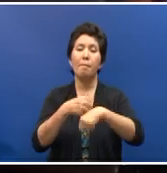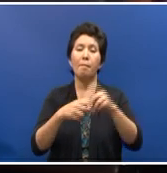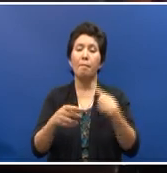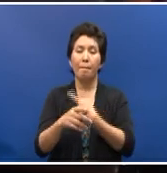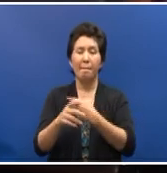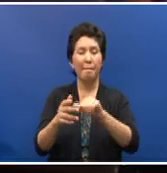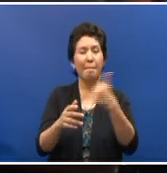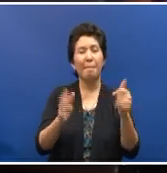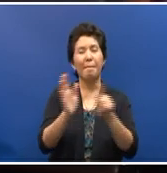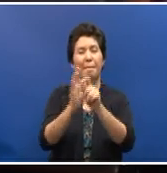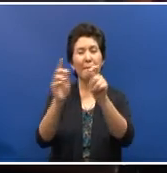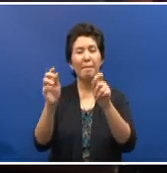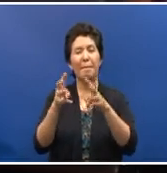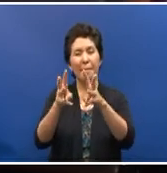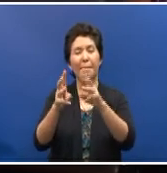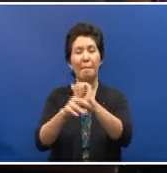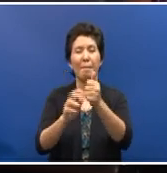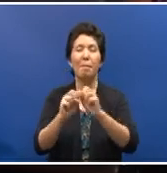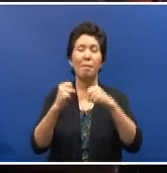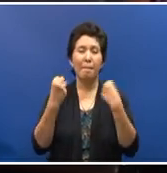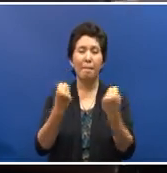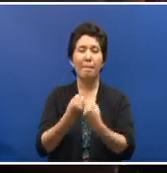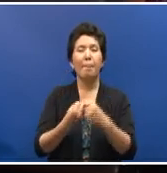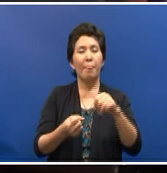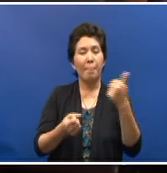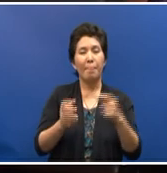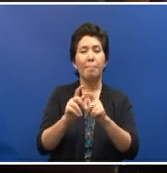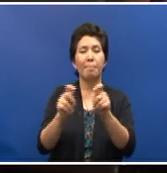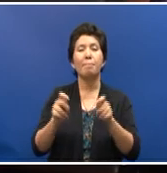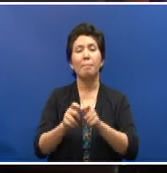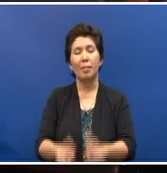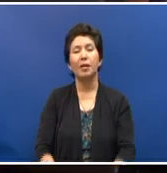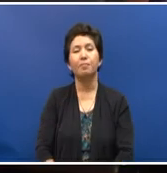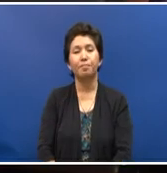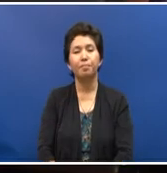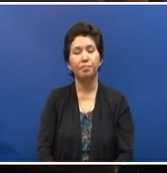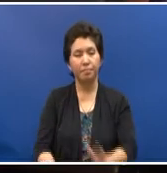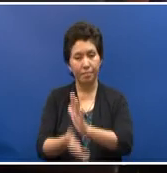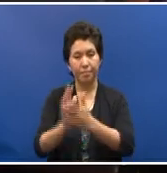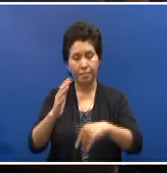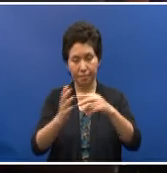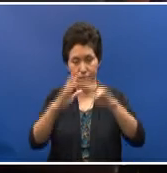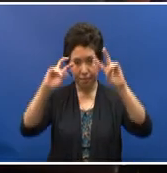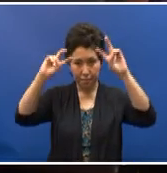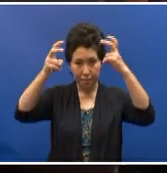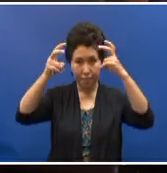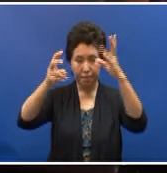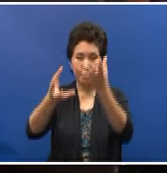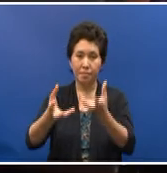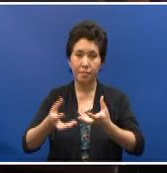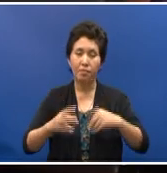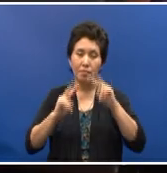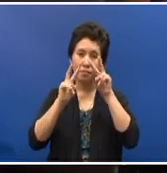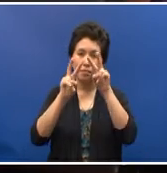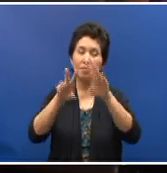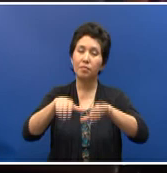other terms on social mobility. Okay, so in this topic, we want to see how